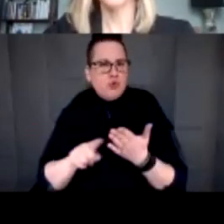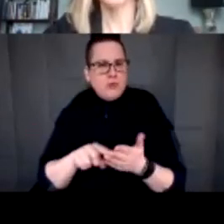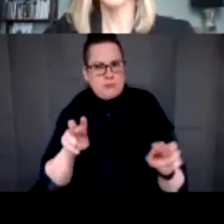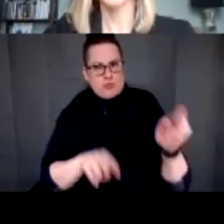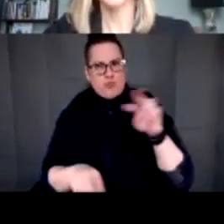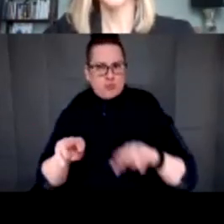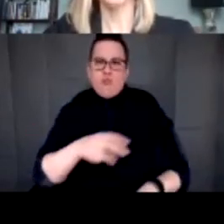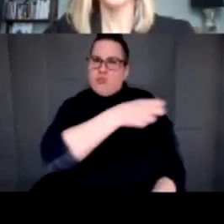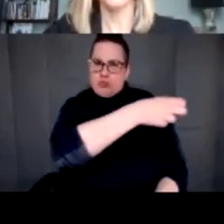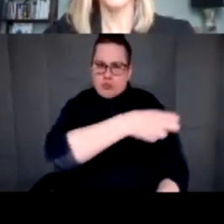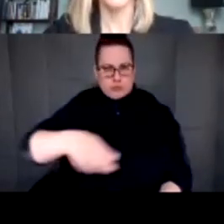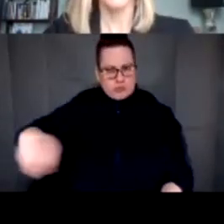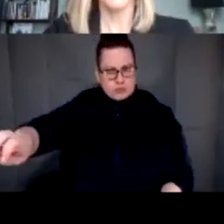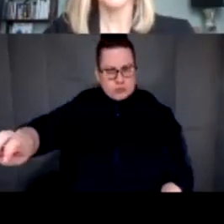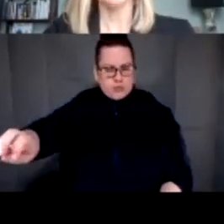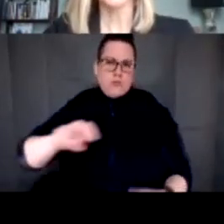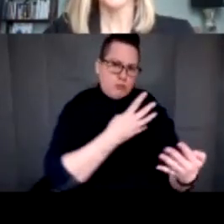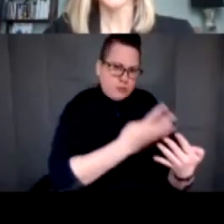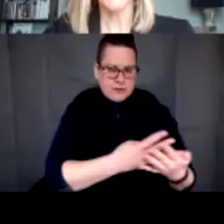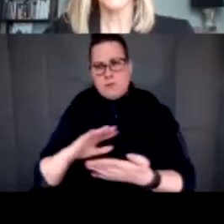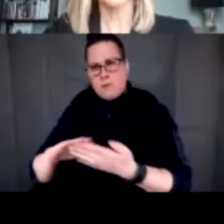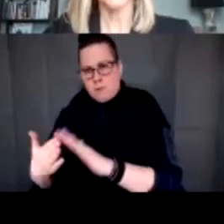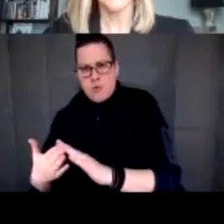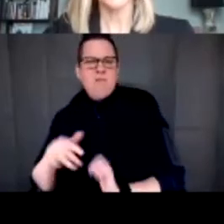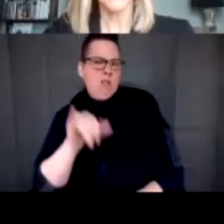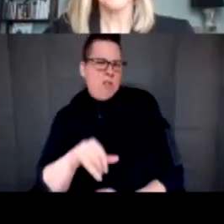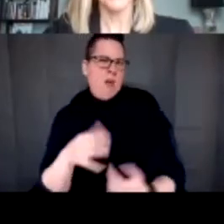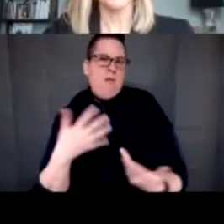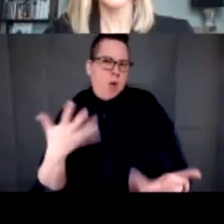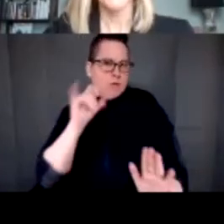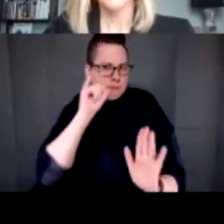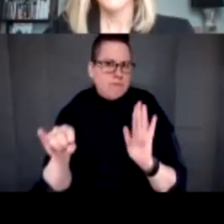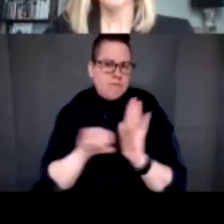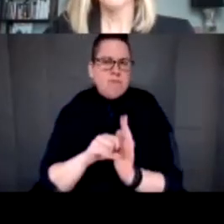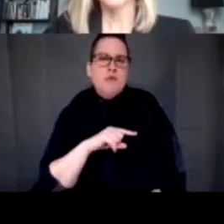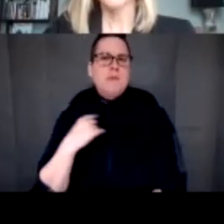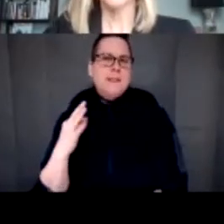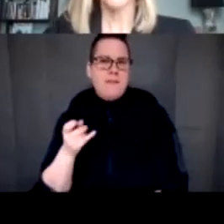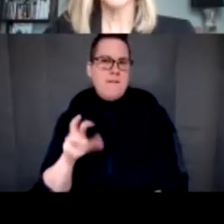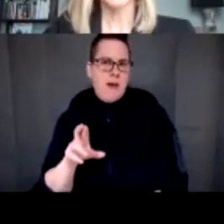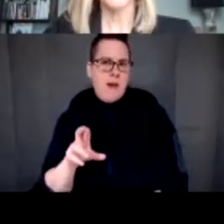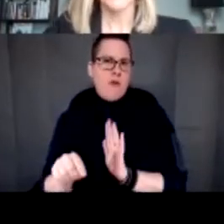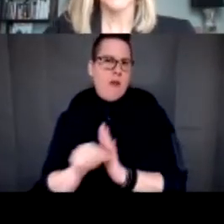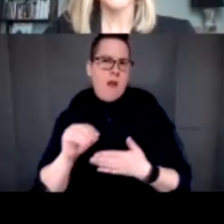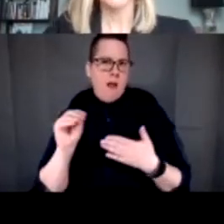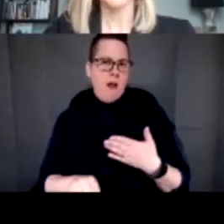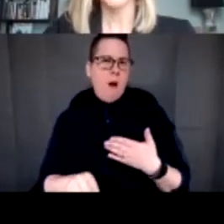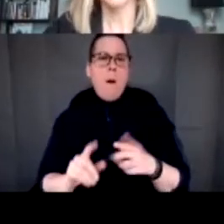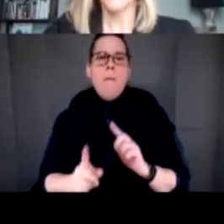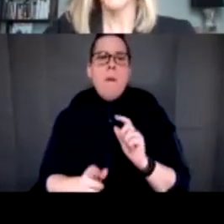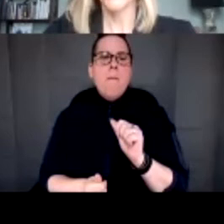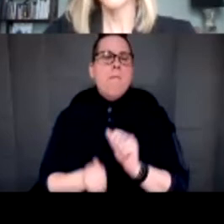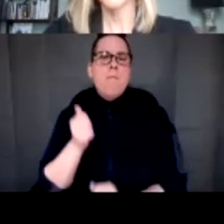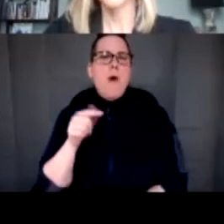transition from prison to the community as a risk factor for negative outcomes. However, they've largely been unable